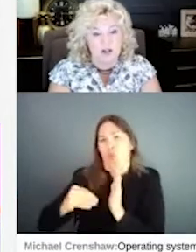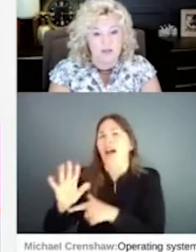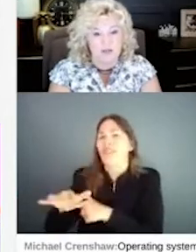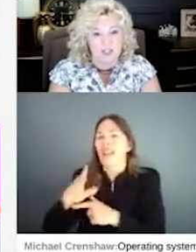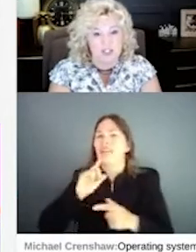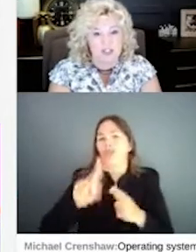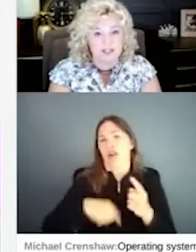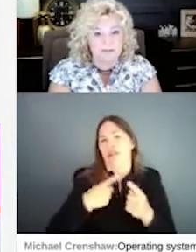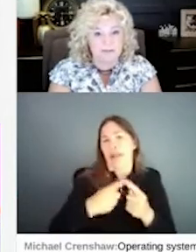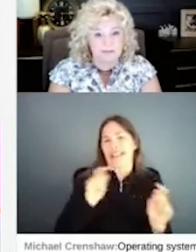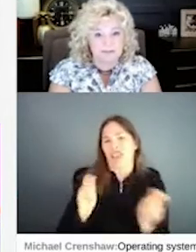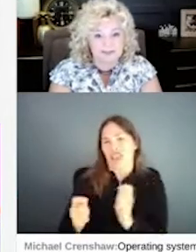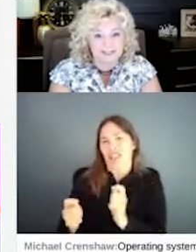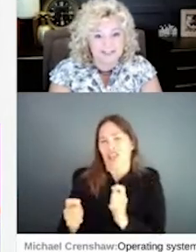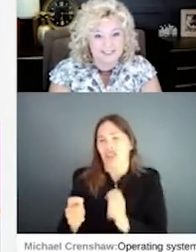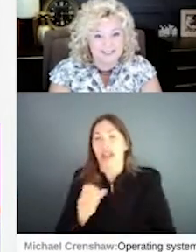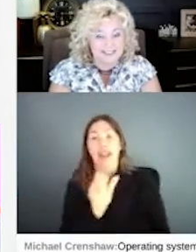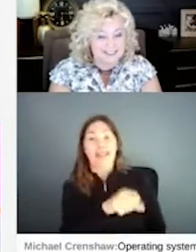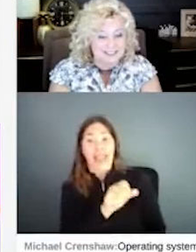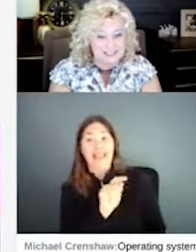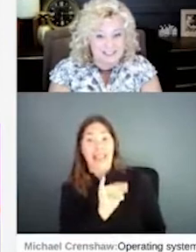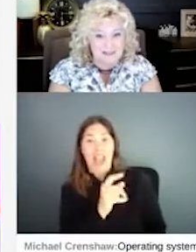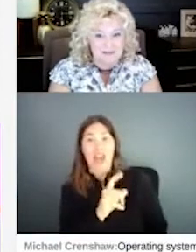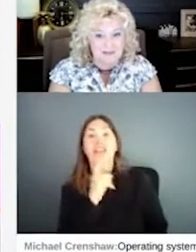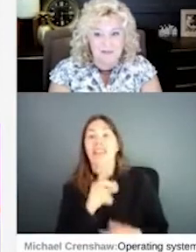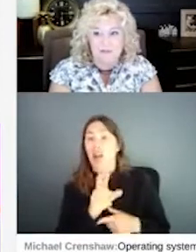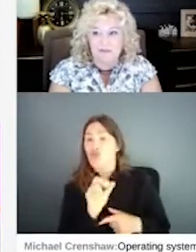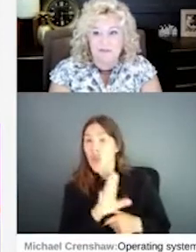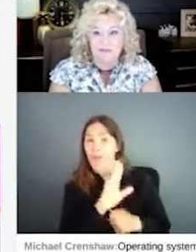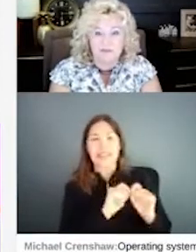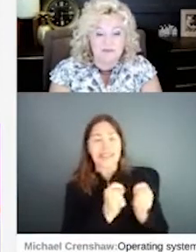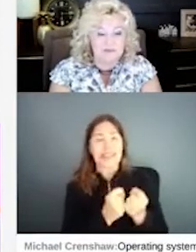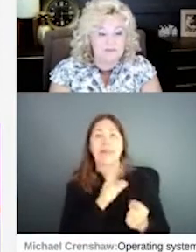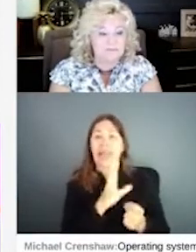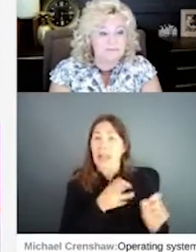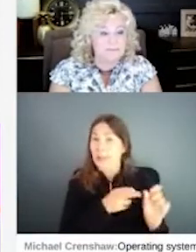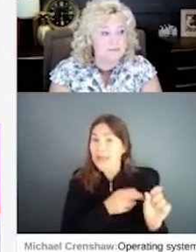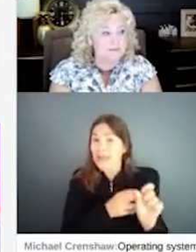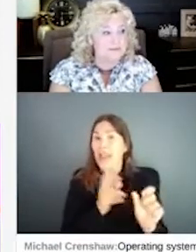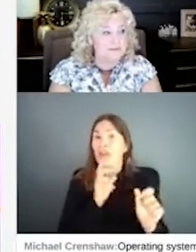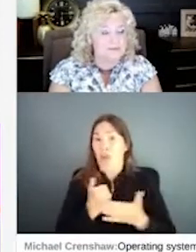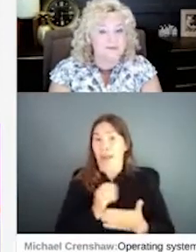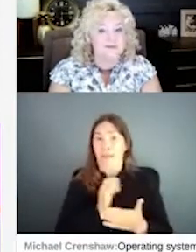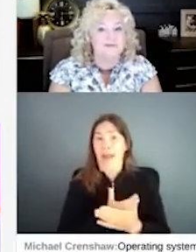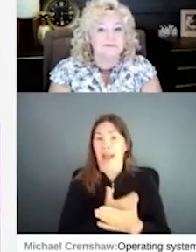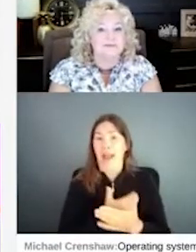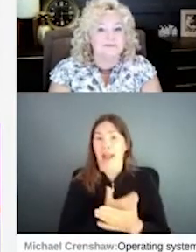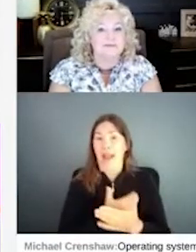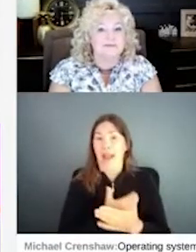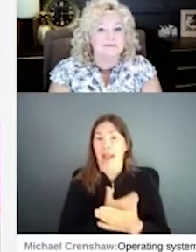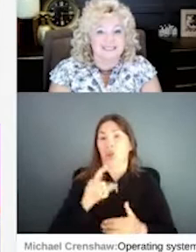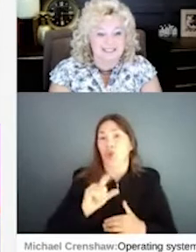those changes. Yep, and Rob and his team, he actually participated in helping us to create the new 2021